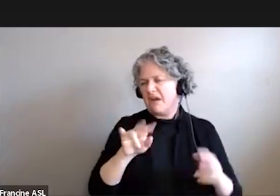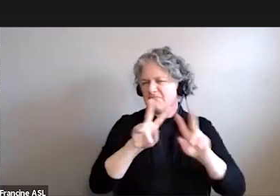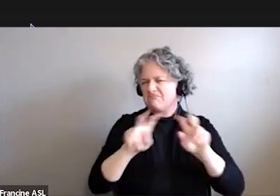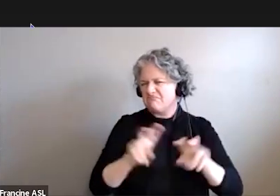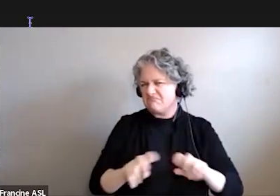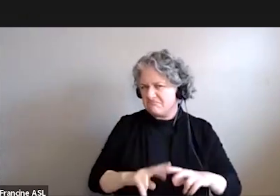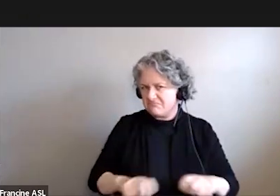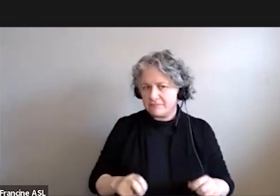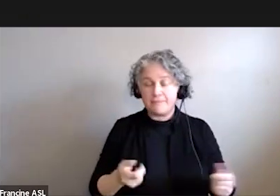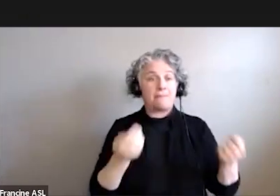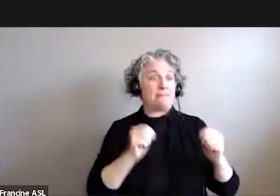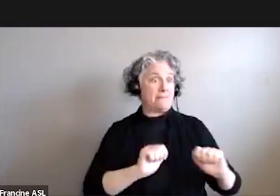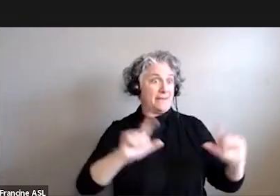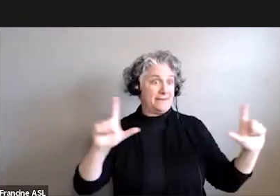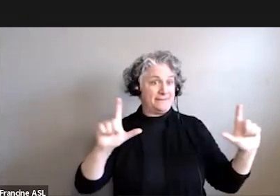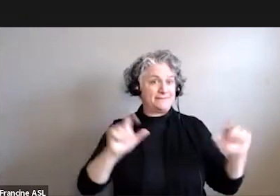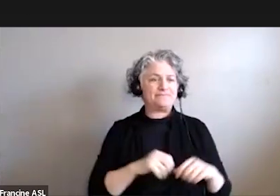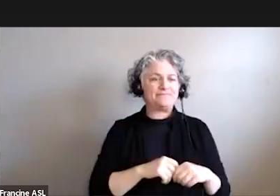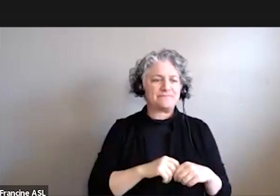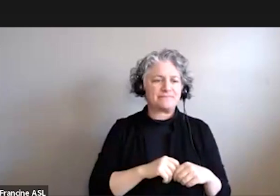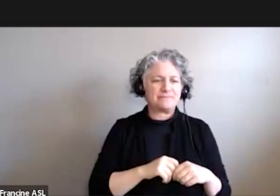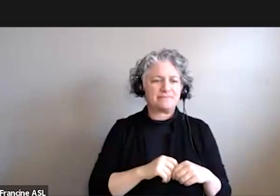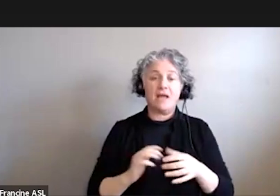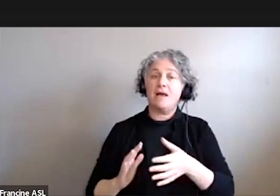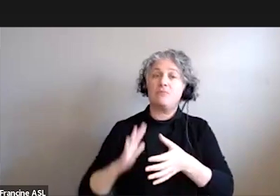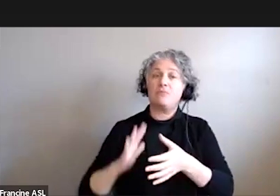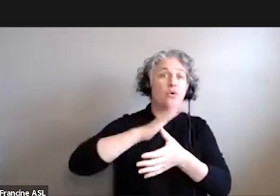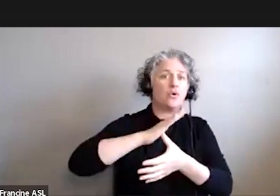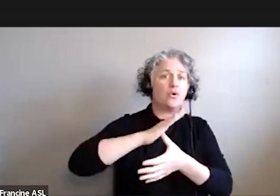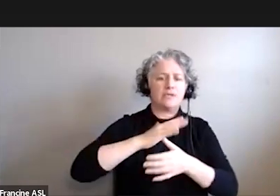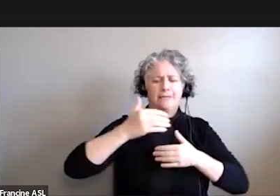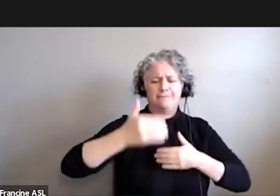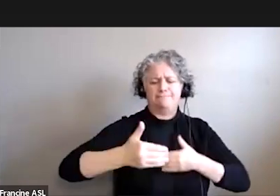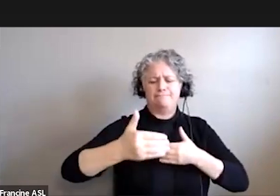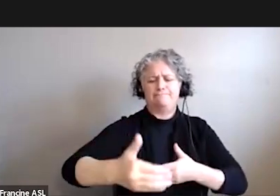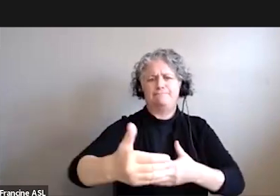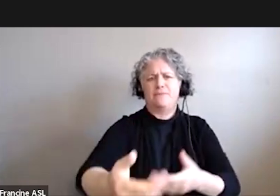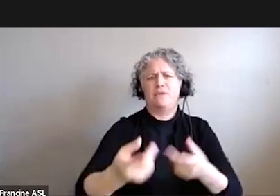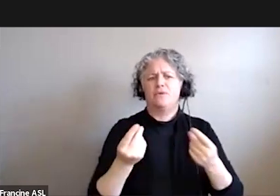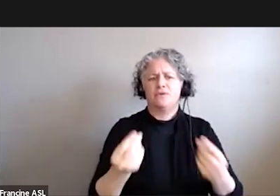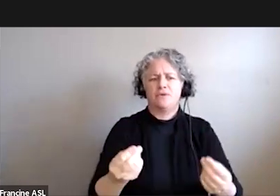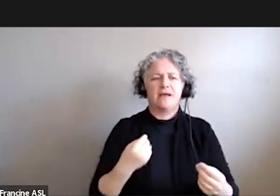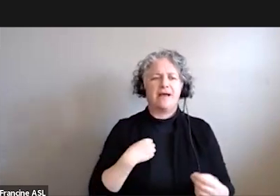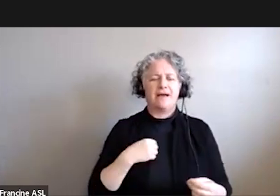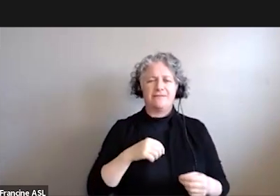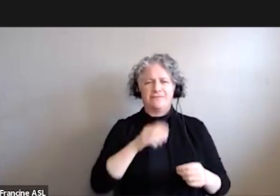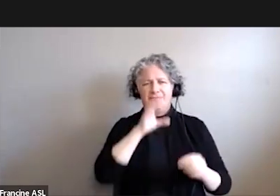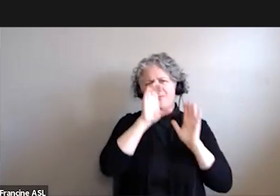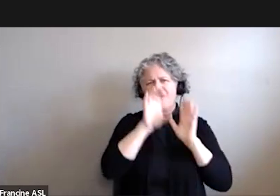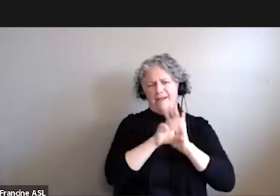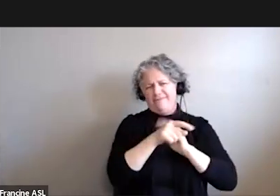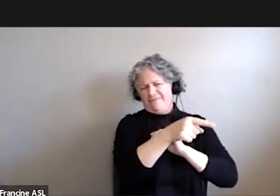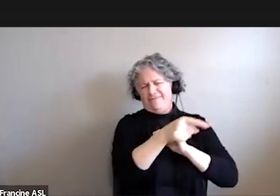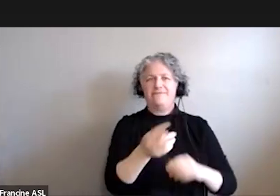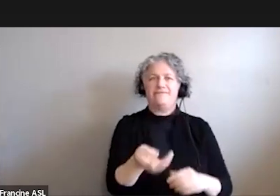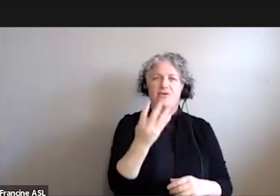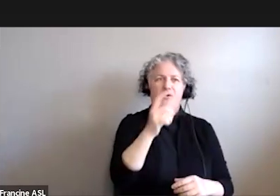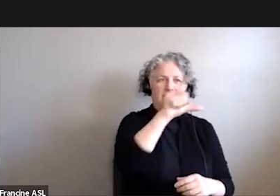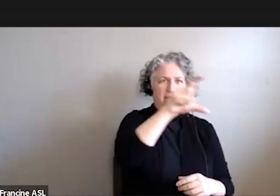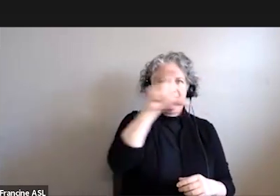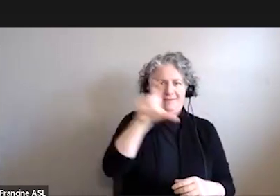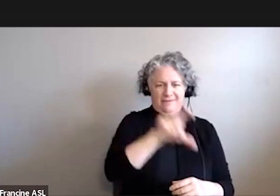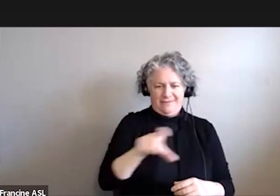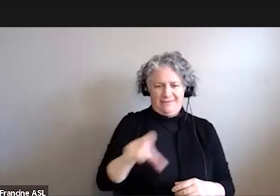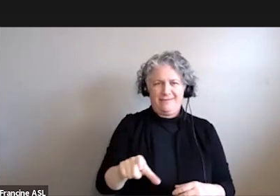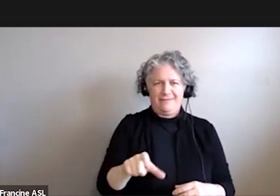To map out our priorities, we used a 4-quadrant graph plotting each recommendation on